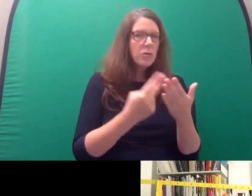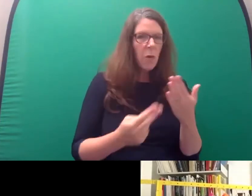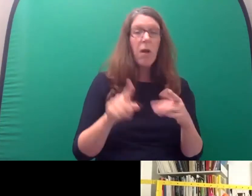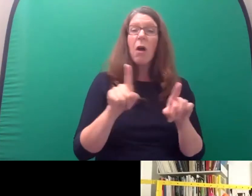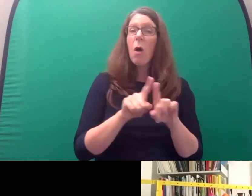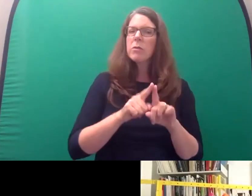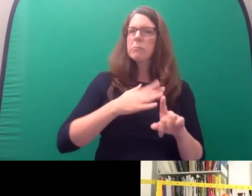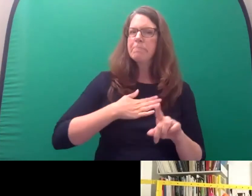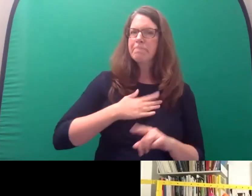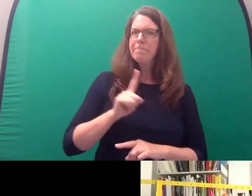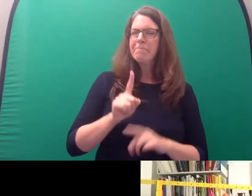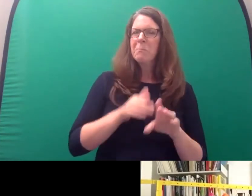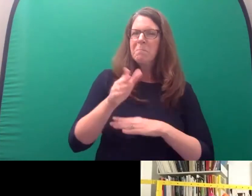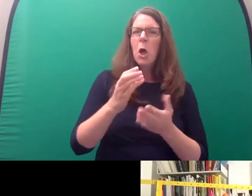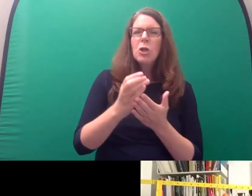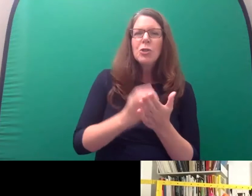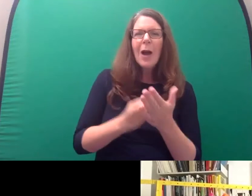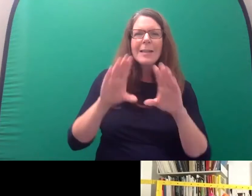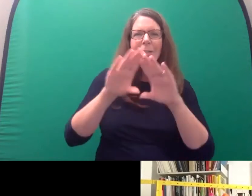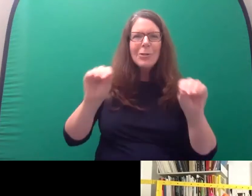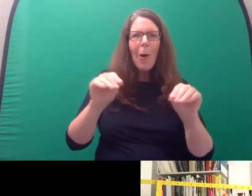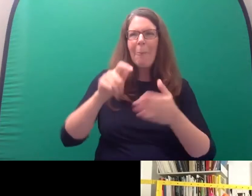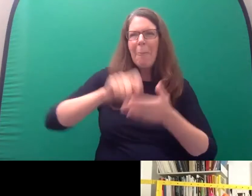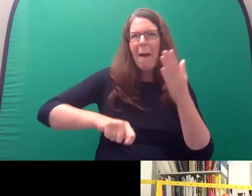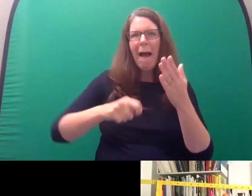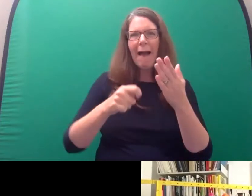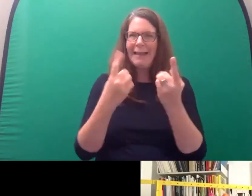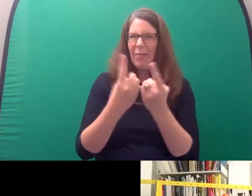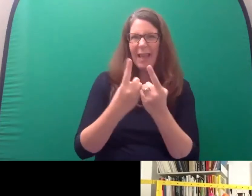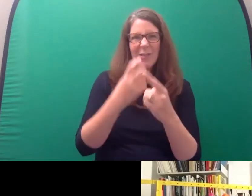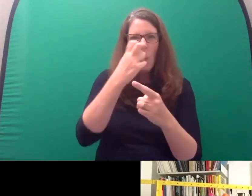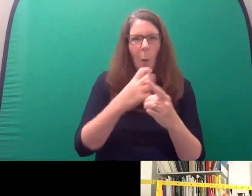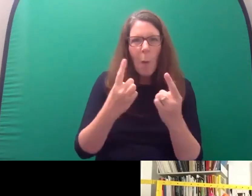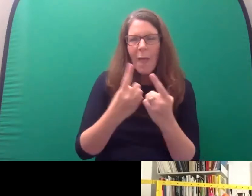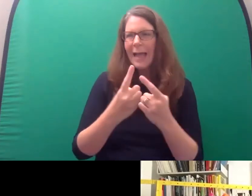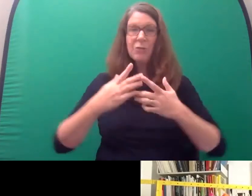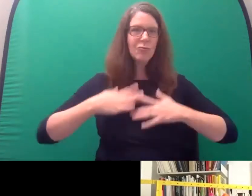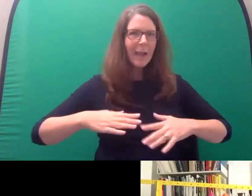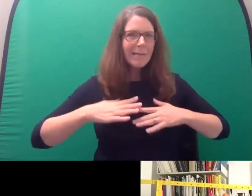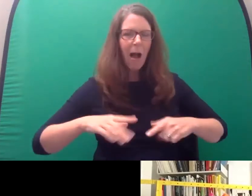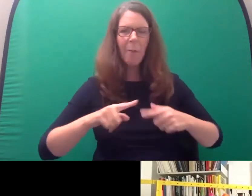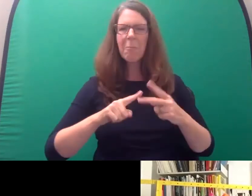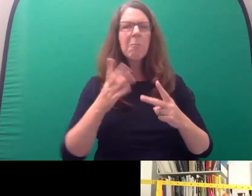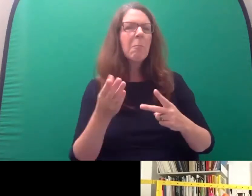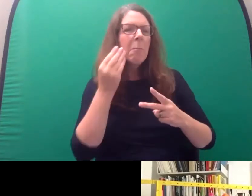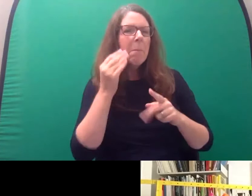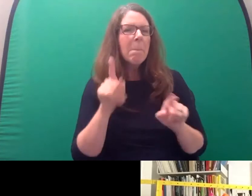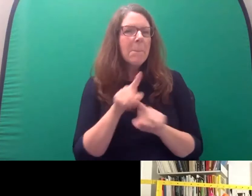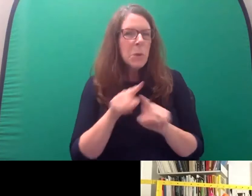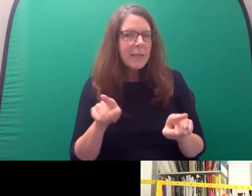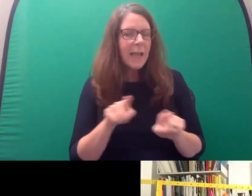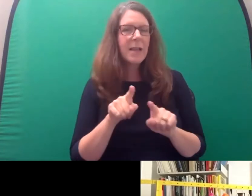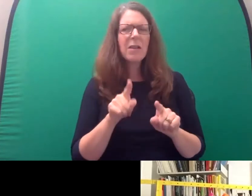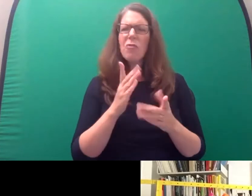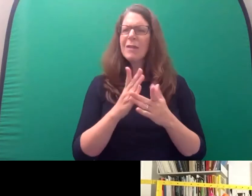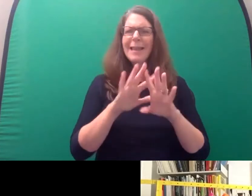buying rubbish things and dressing up and listening to music and everything working together and